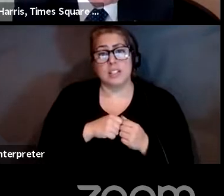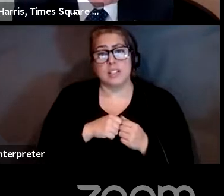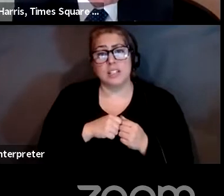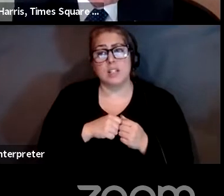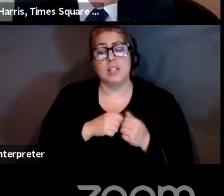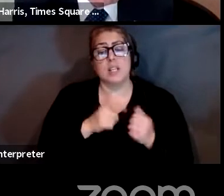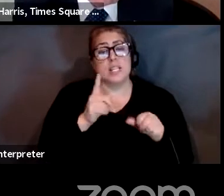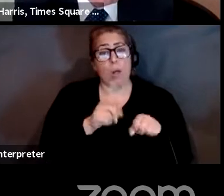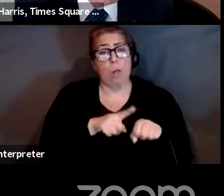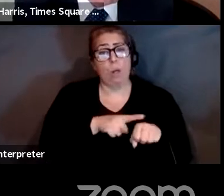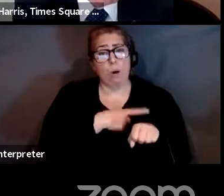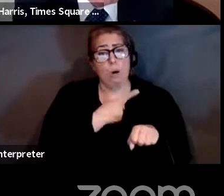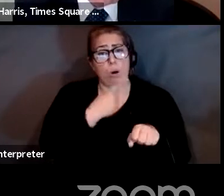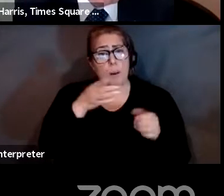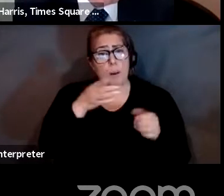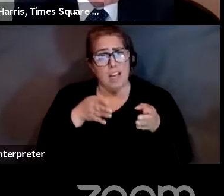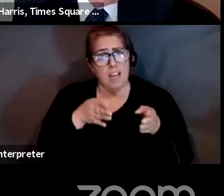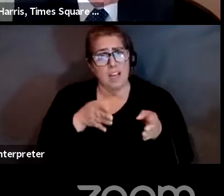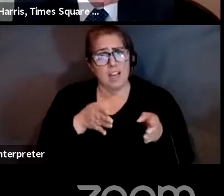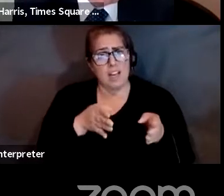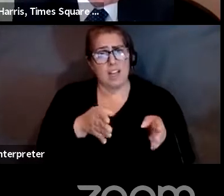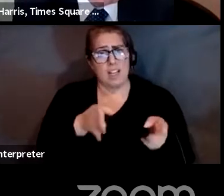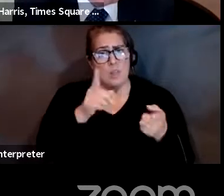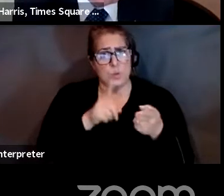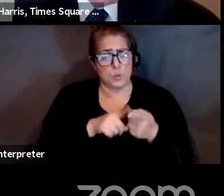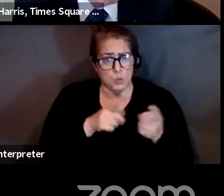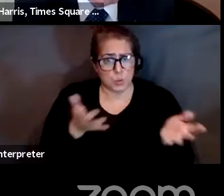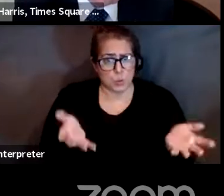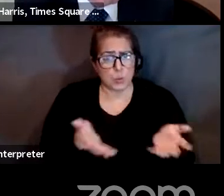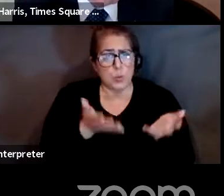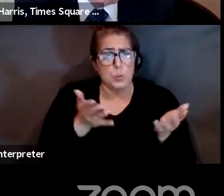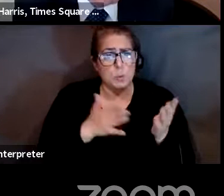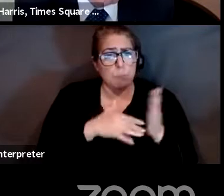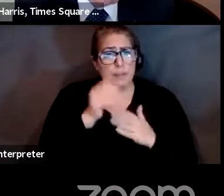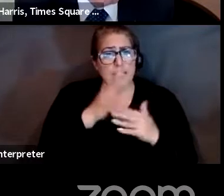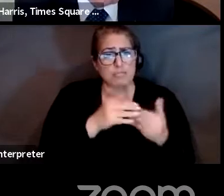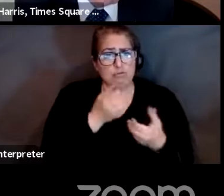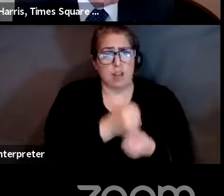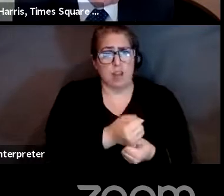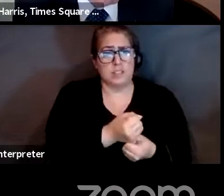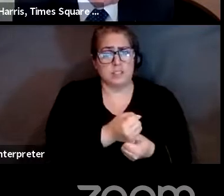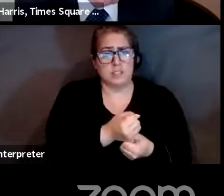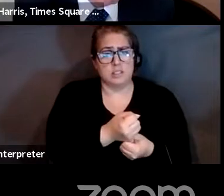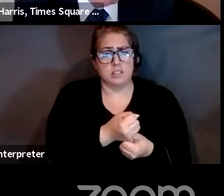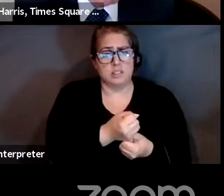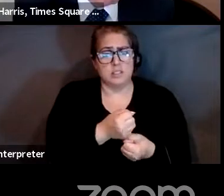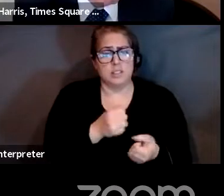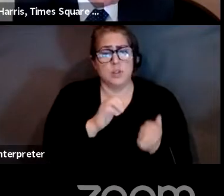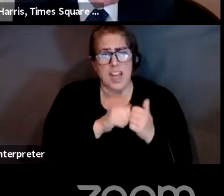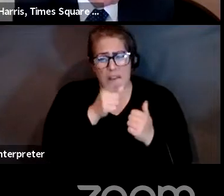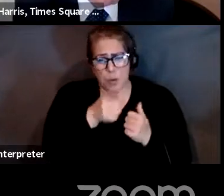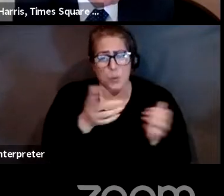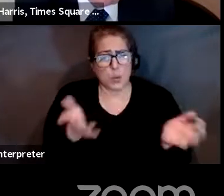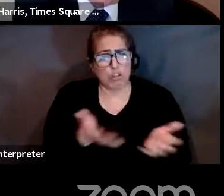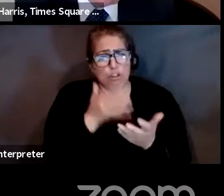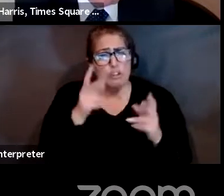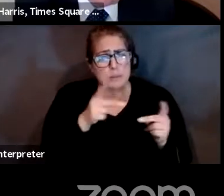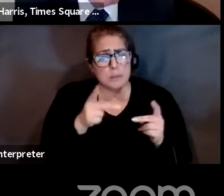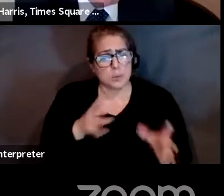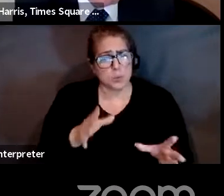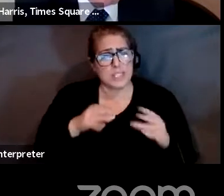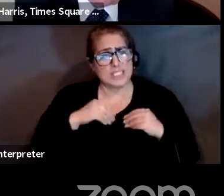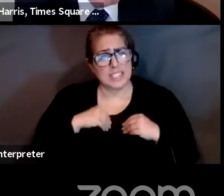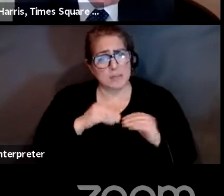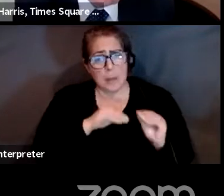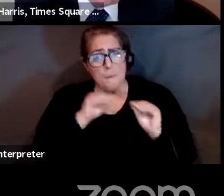path with many steps, get to the place where they're actually able to accept and move into housing if